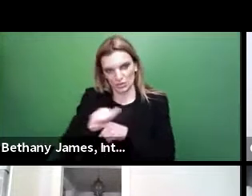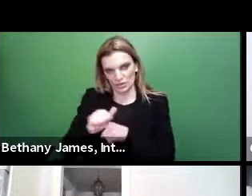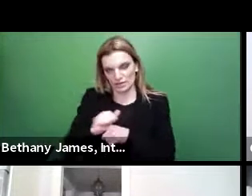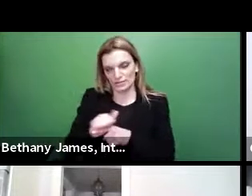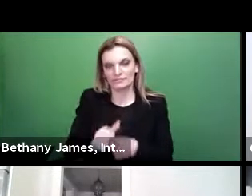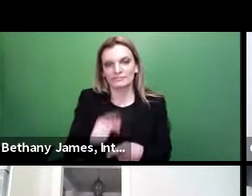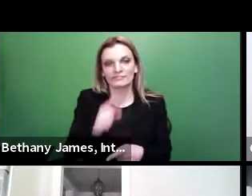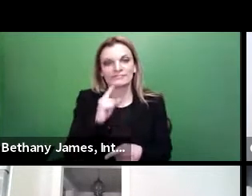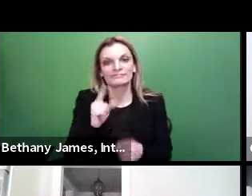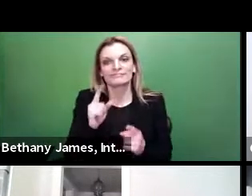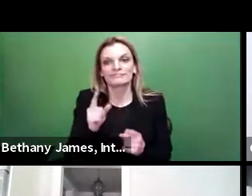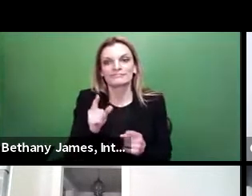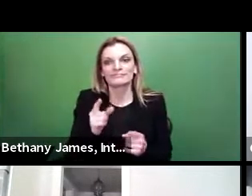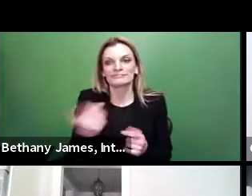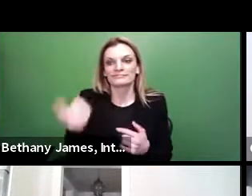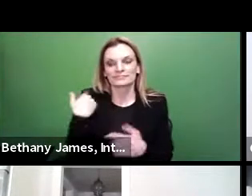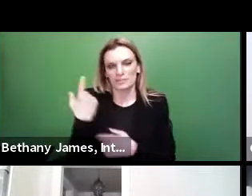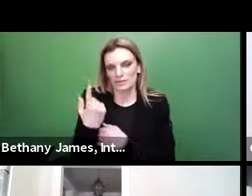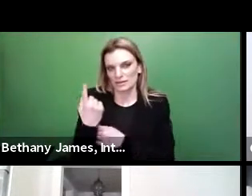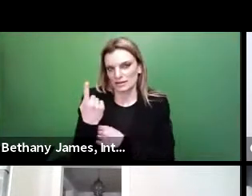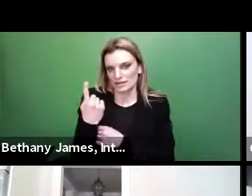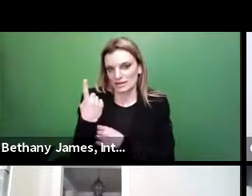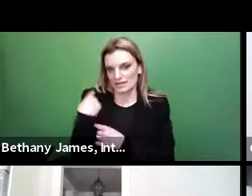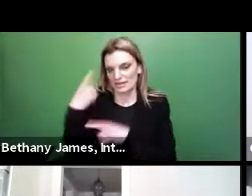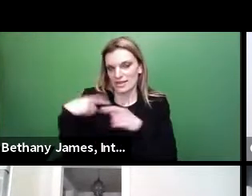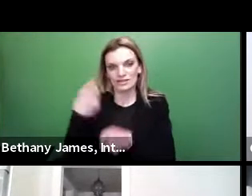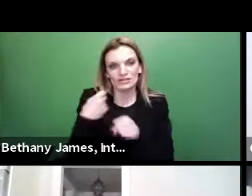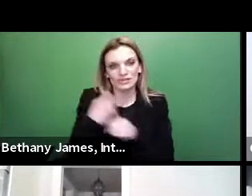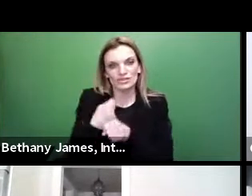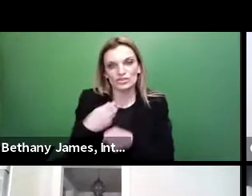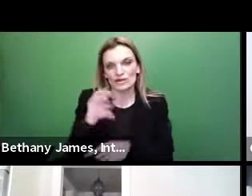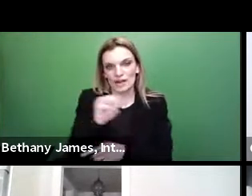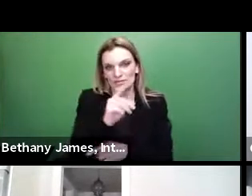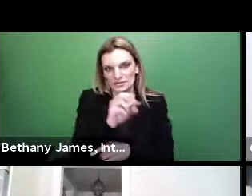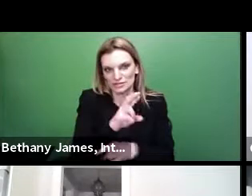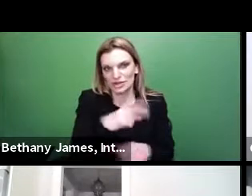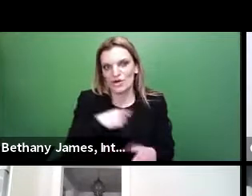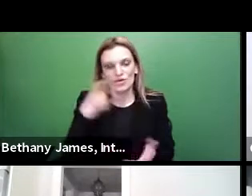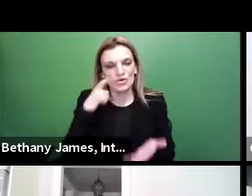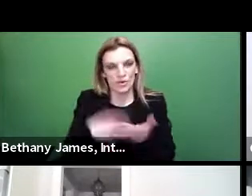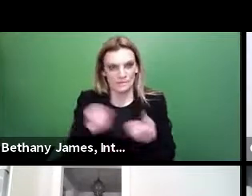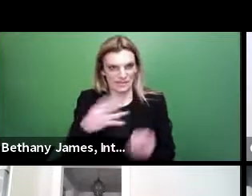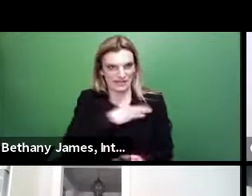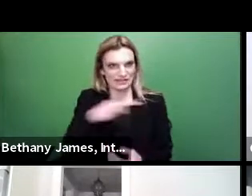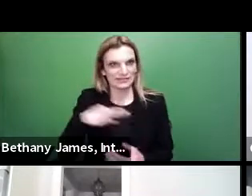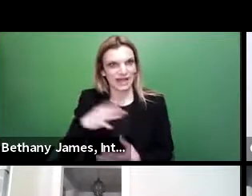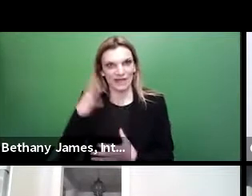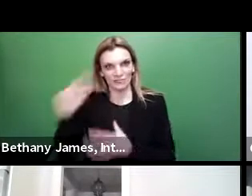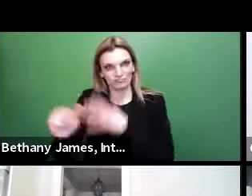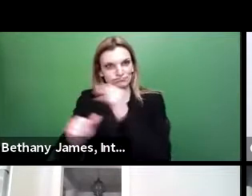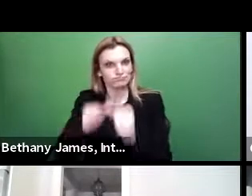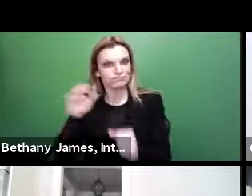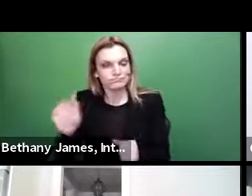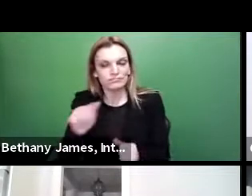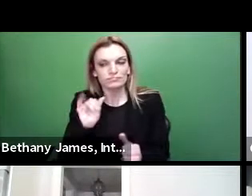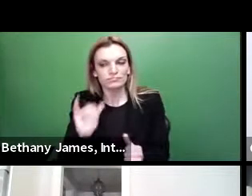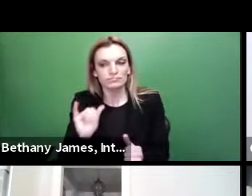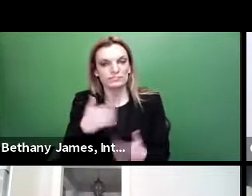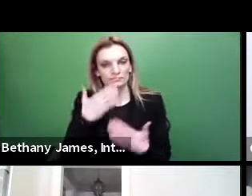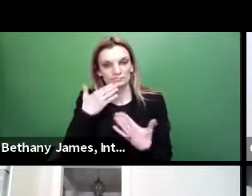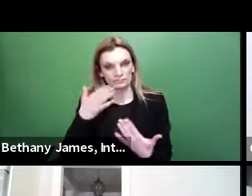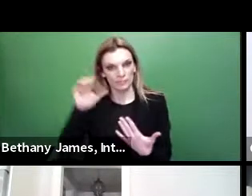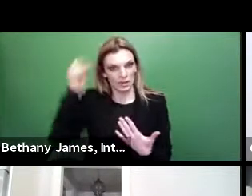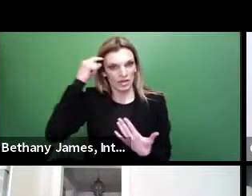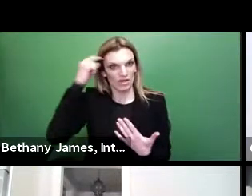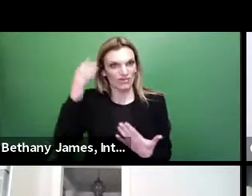and especially over the course of the last year, the Michigan Department of Civil Rights have seen a number of staff departures. I'm happy to report that the governor has